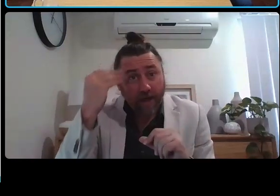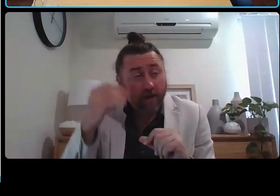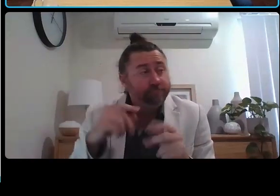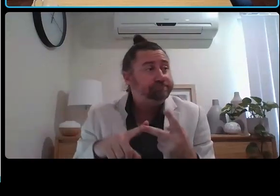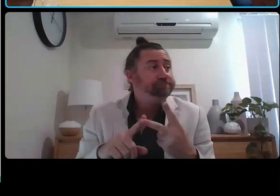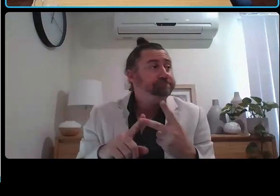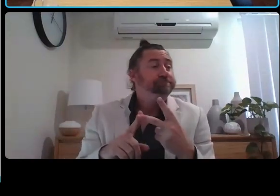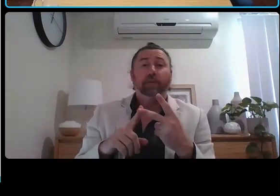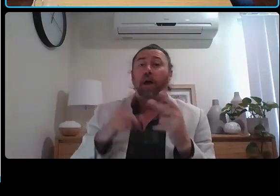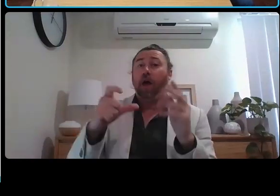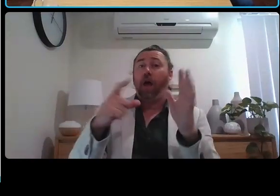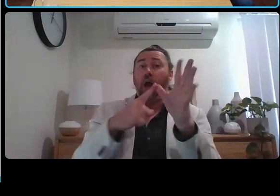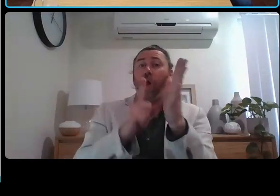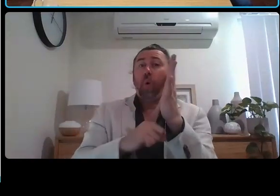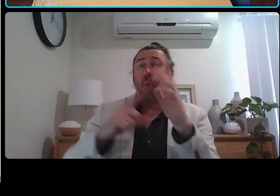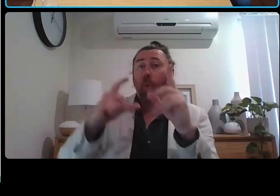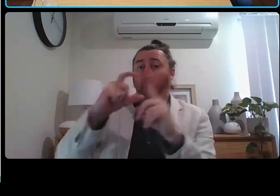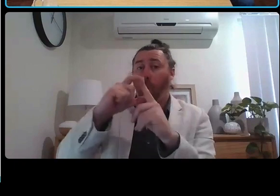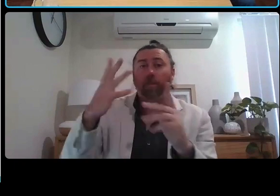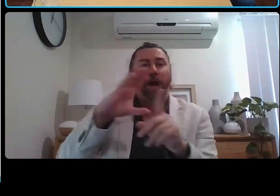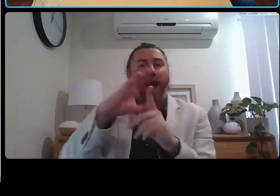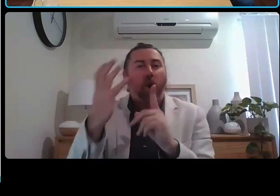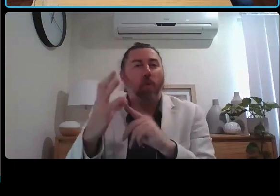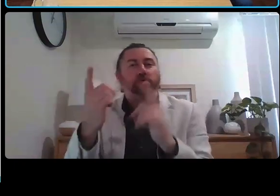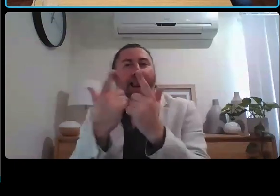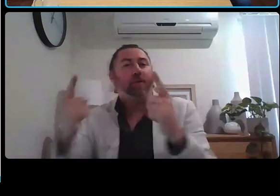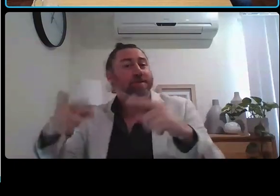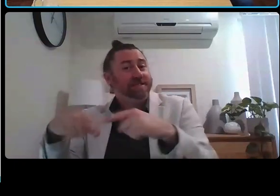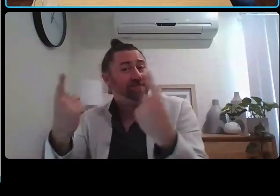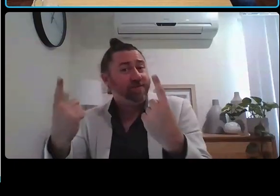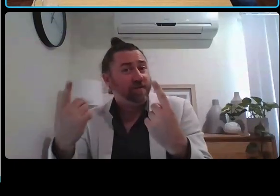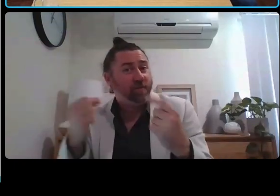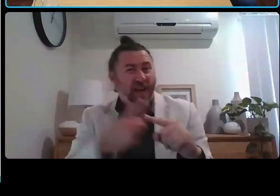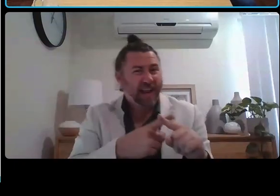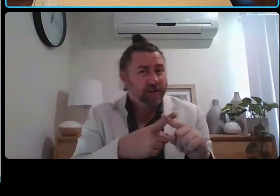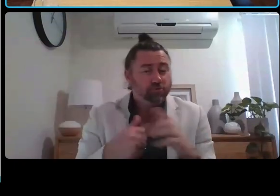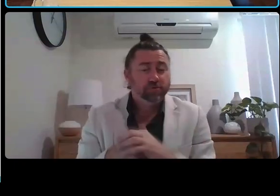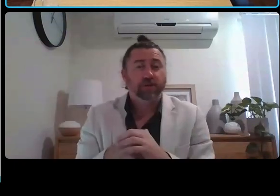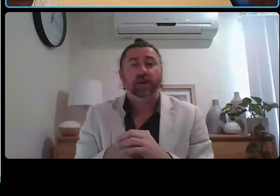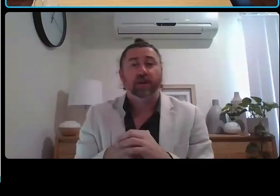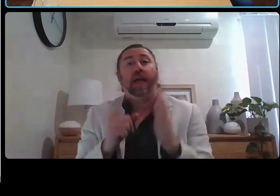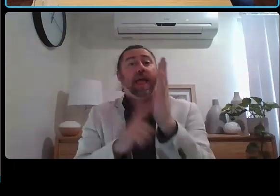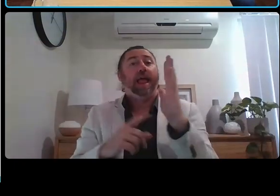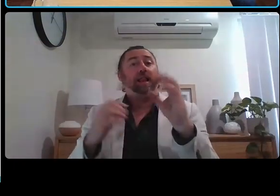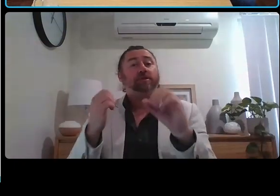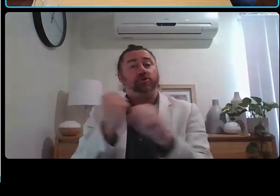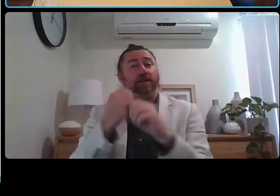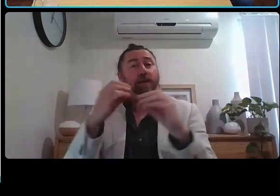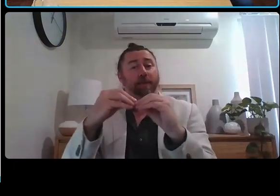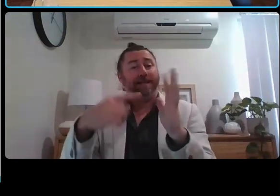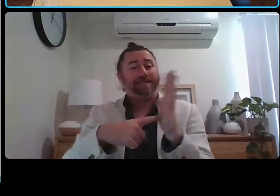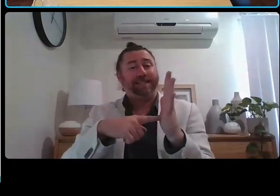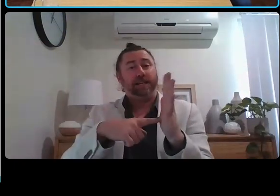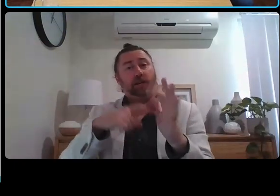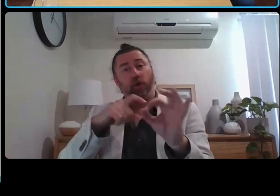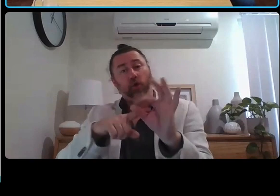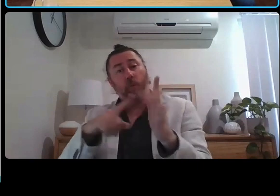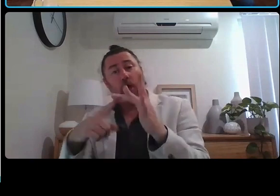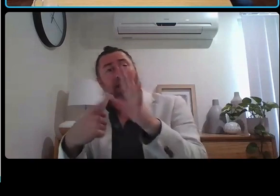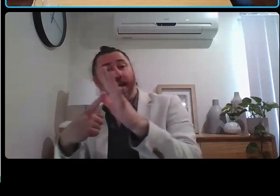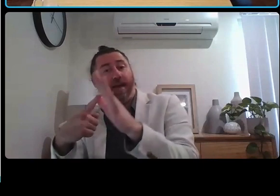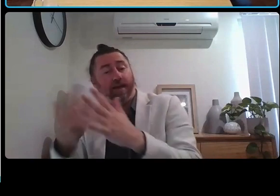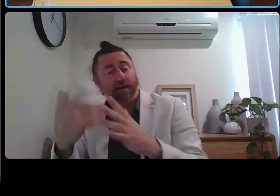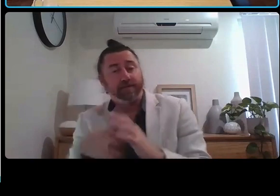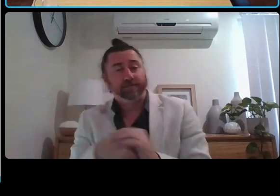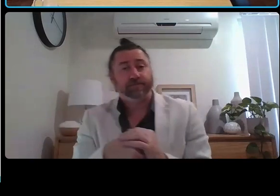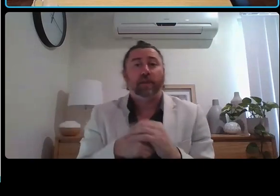from culturally and diverse communities, people from the LGBTQIA community, Forgotten